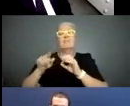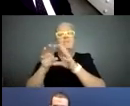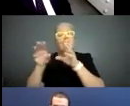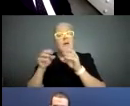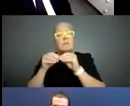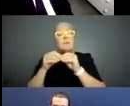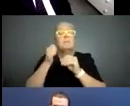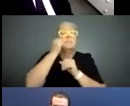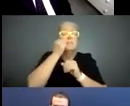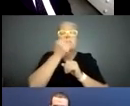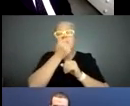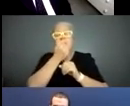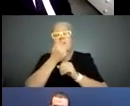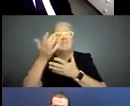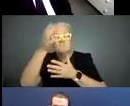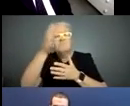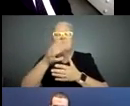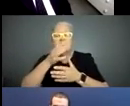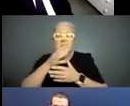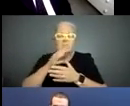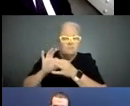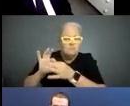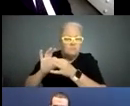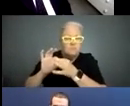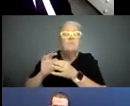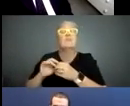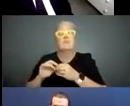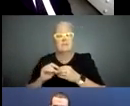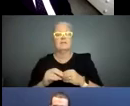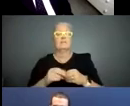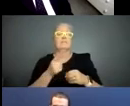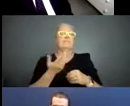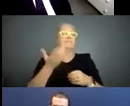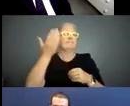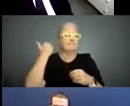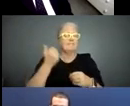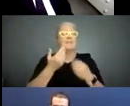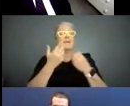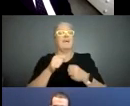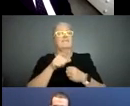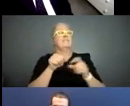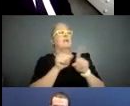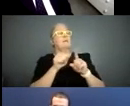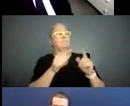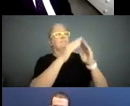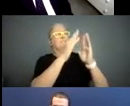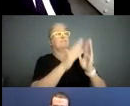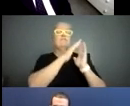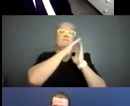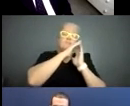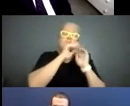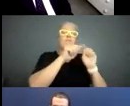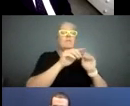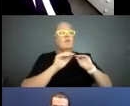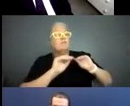necessary. At the time of filming, Ebotwe Primary was using temporary accommodation. The Department of Education